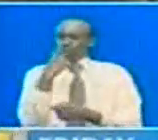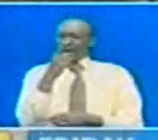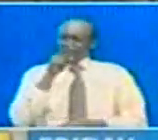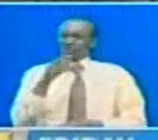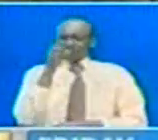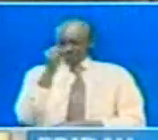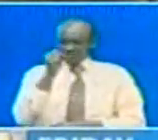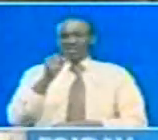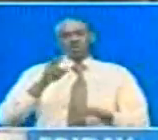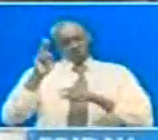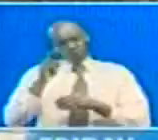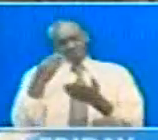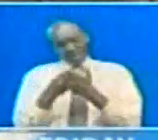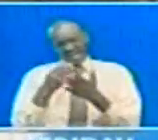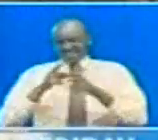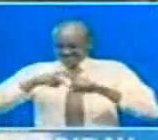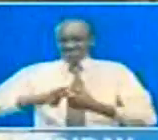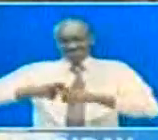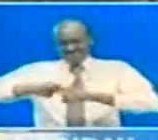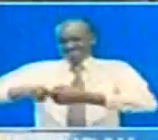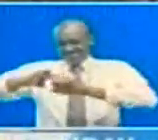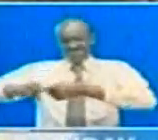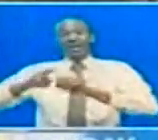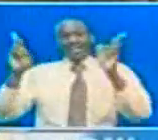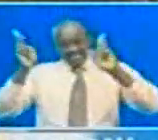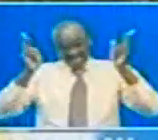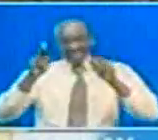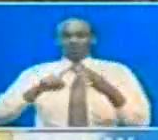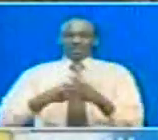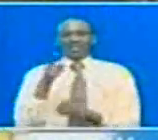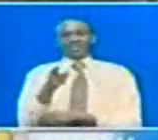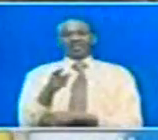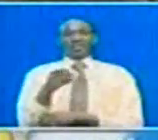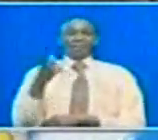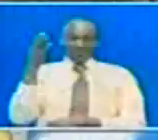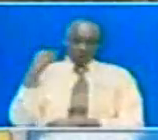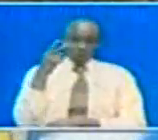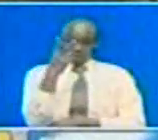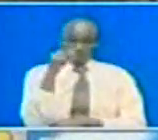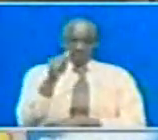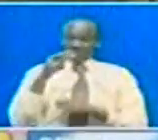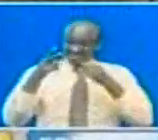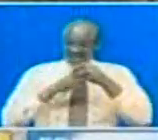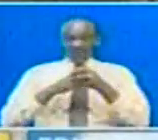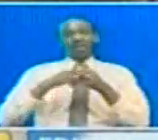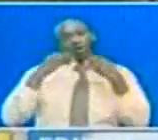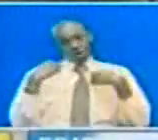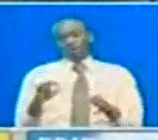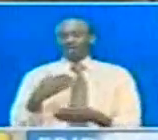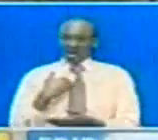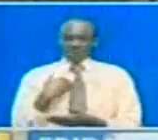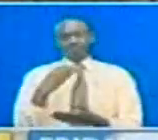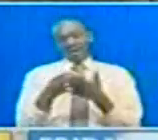shillings, was part of efforts to put Mumias back on the recovery path after recording a 2.7 billion shillings loss this year. And